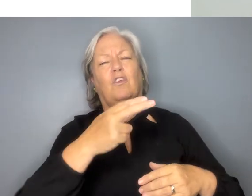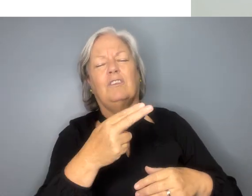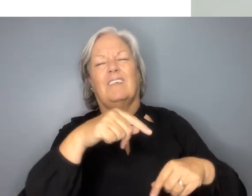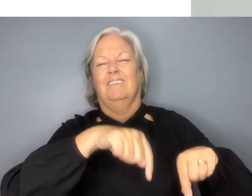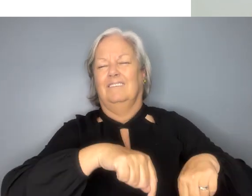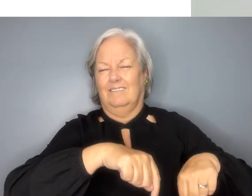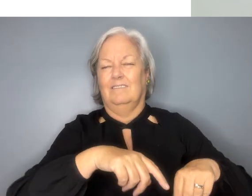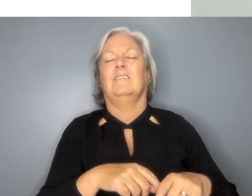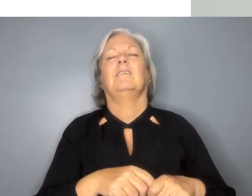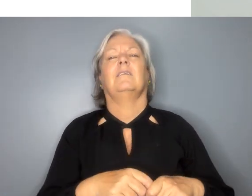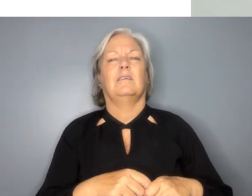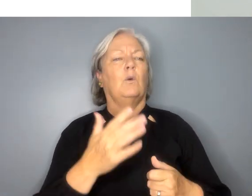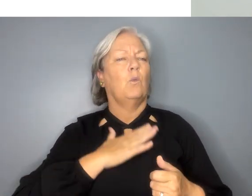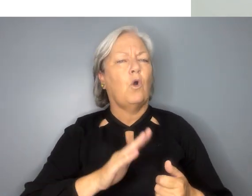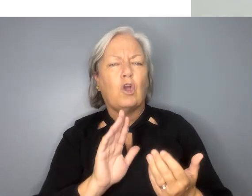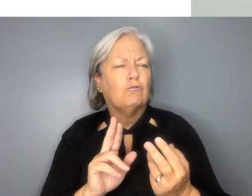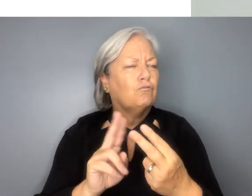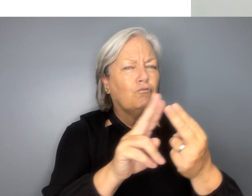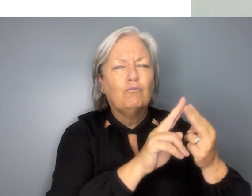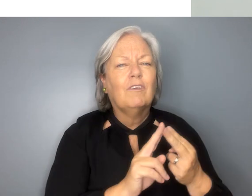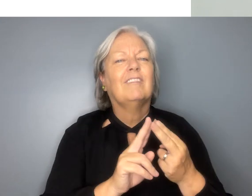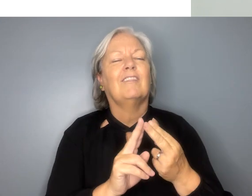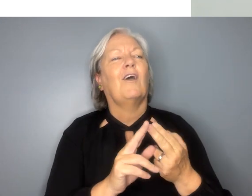15 June 2023, for informal